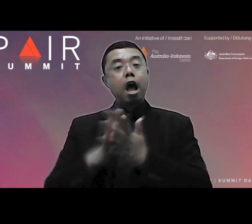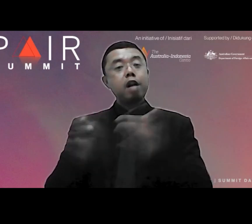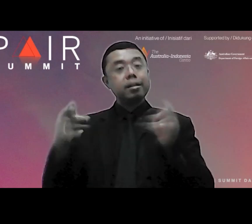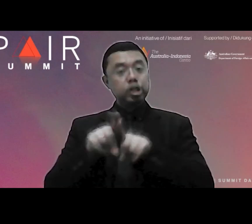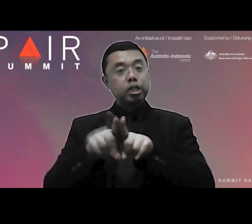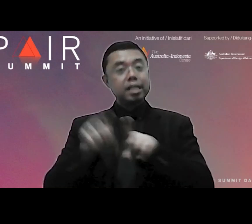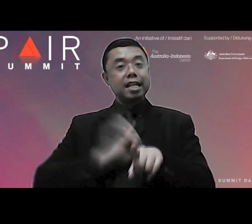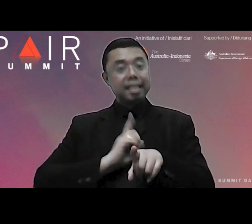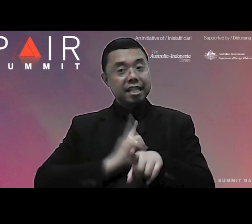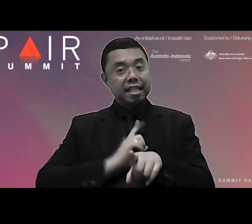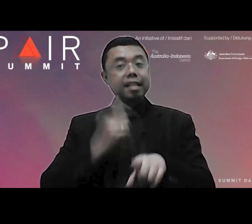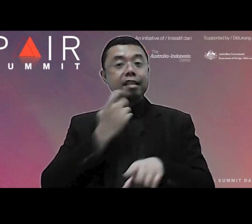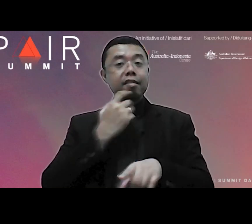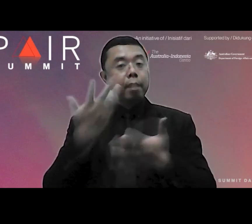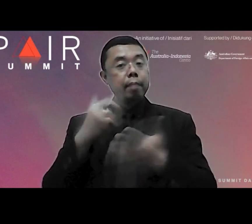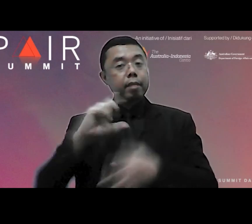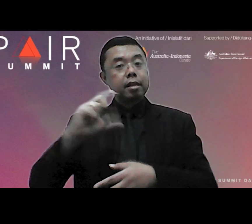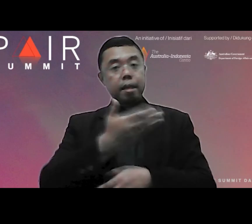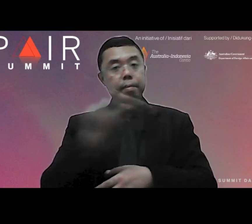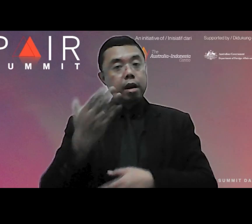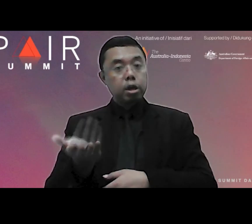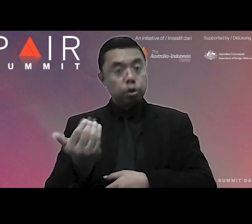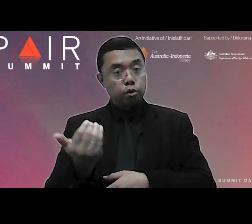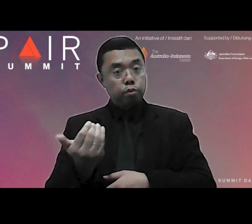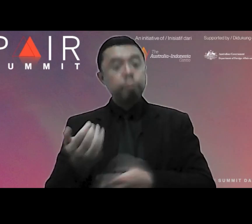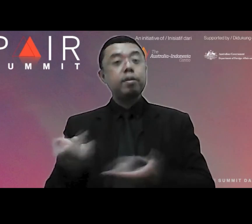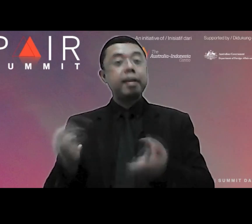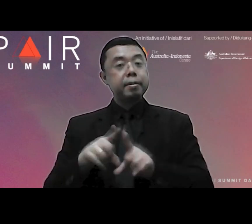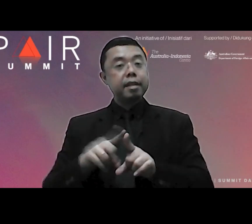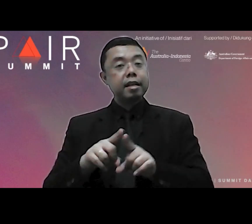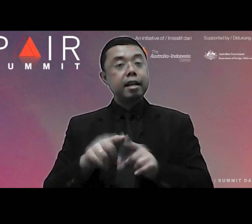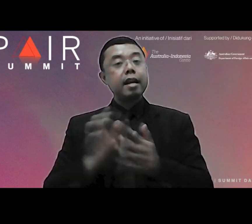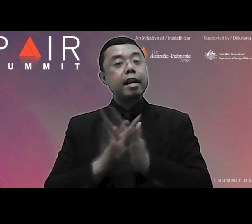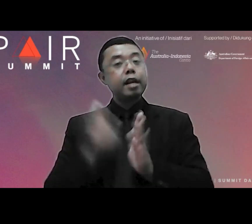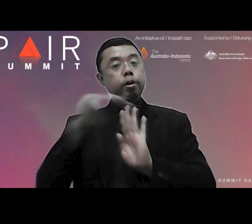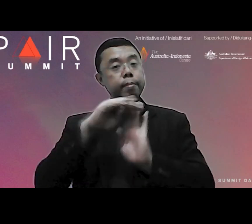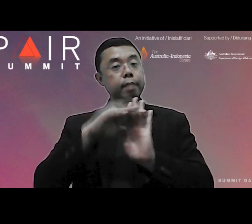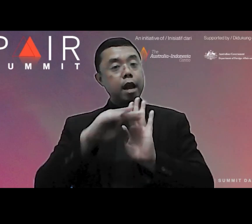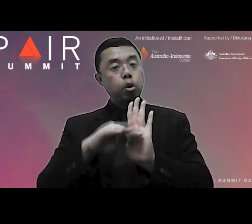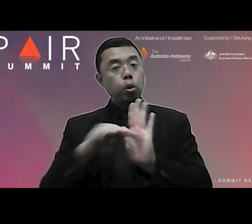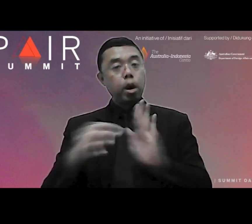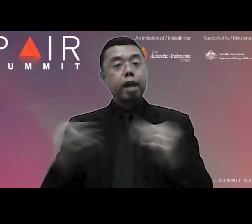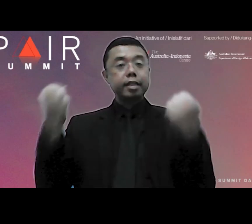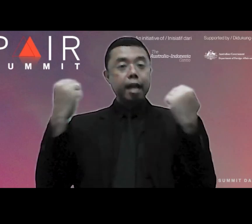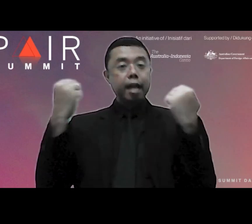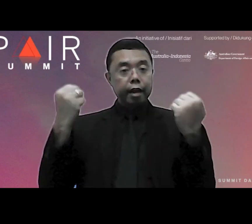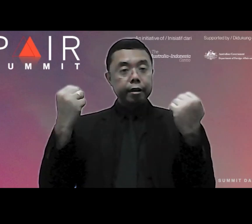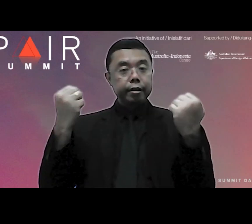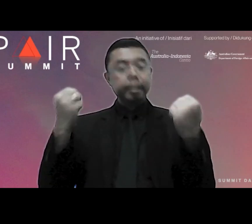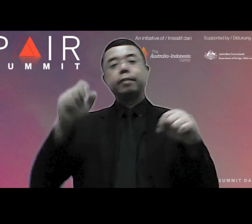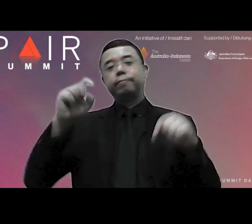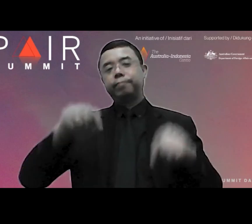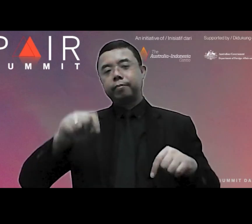they adapt to public health guidelines and protocols. So in that regard, Associate Professor Simon Reid and Associate